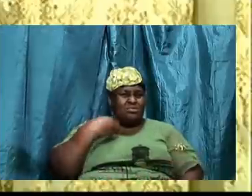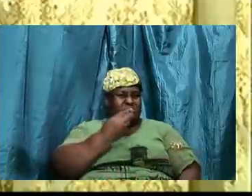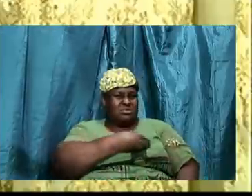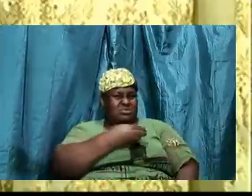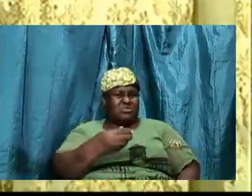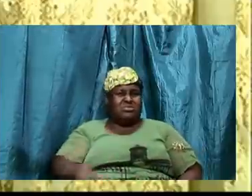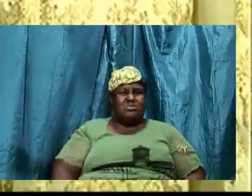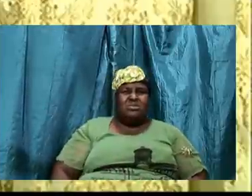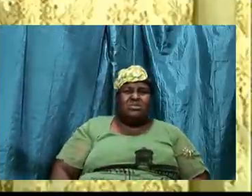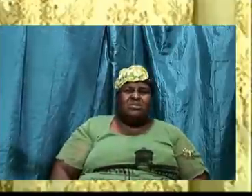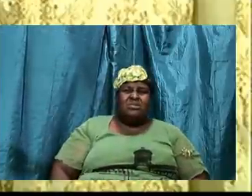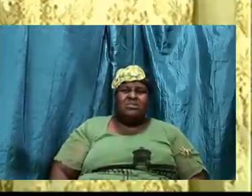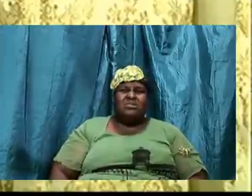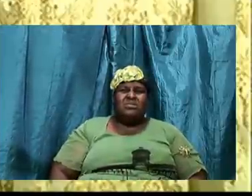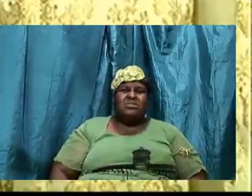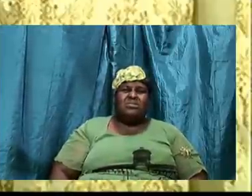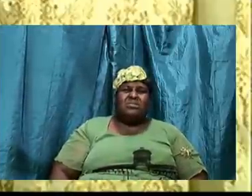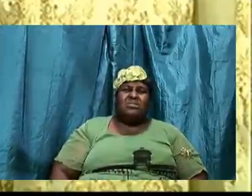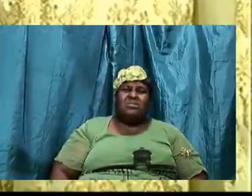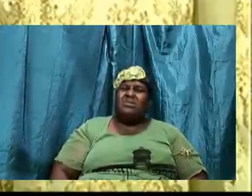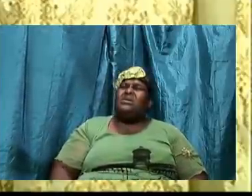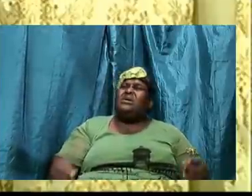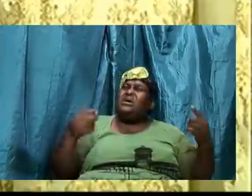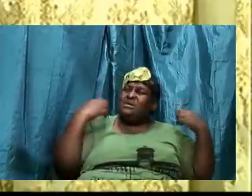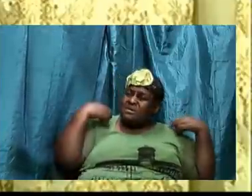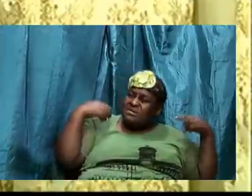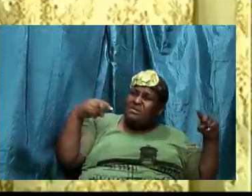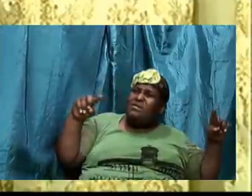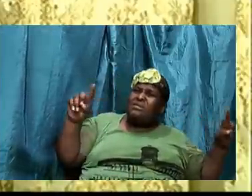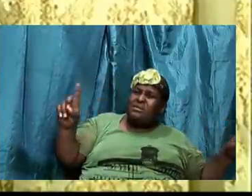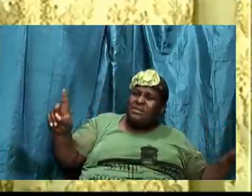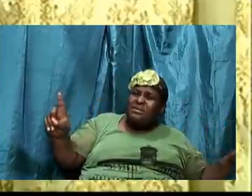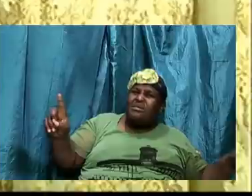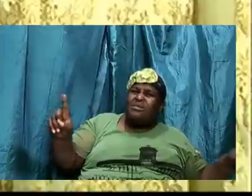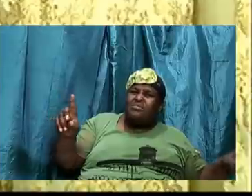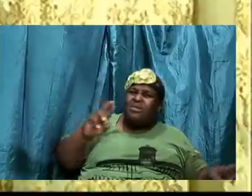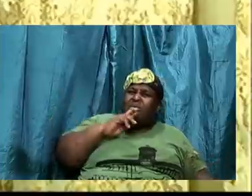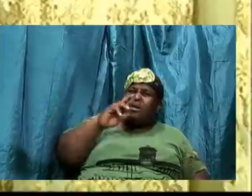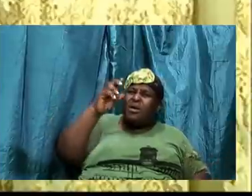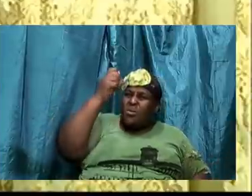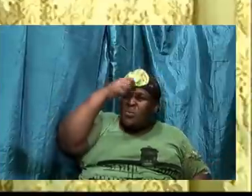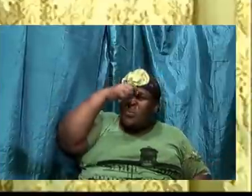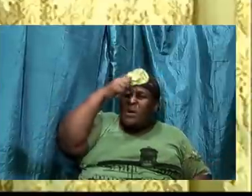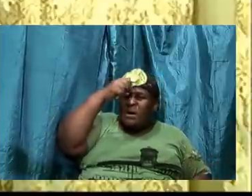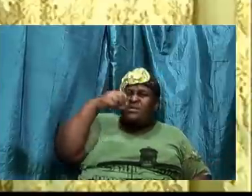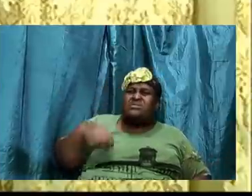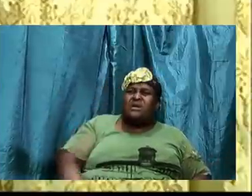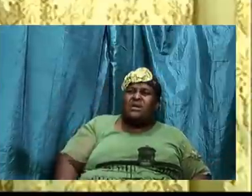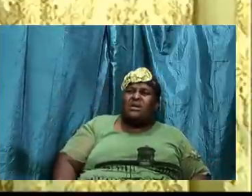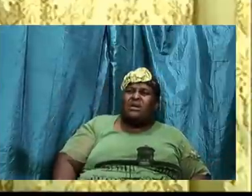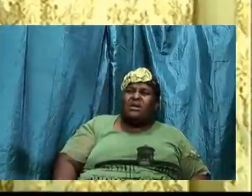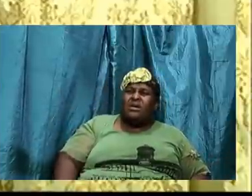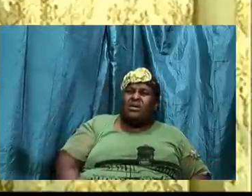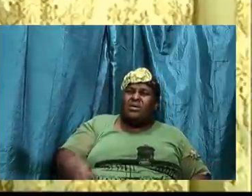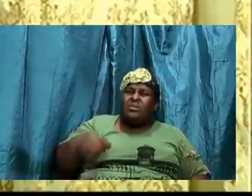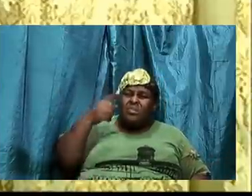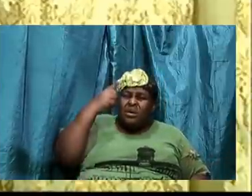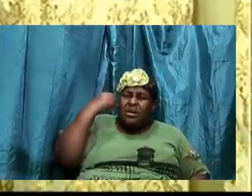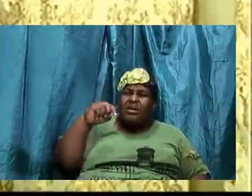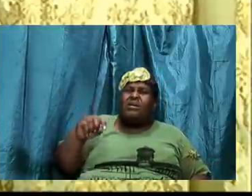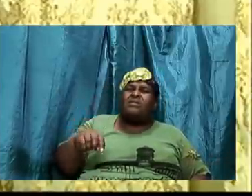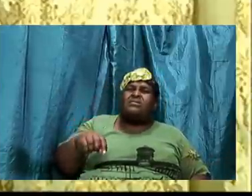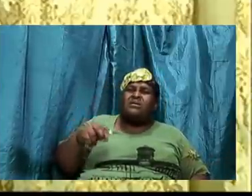And like I said, they are wiser. When we compare them, they are wiser because they have been around from